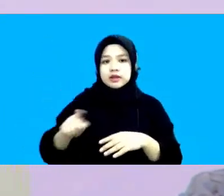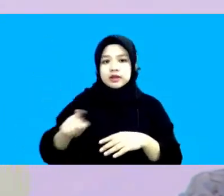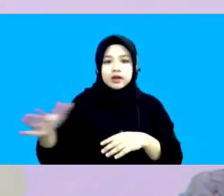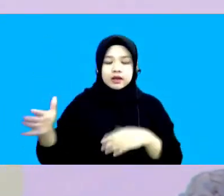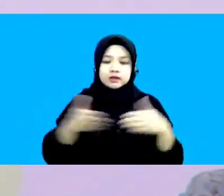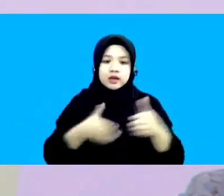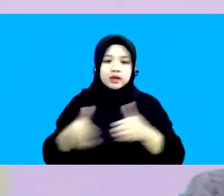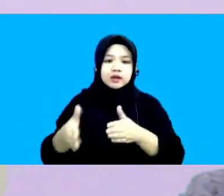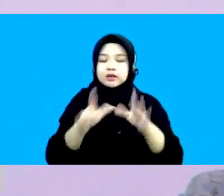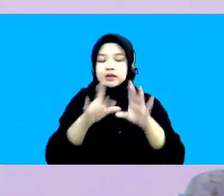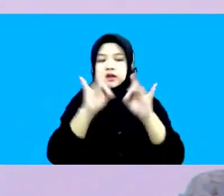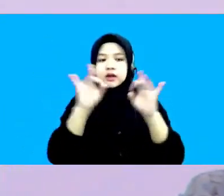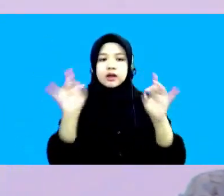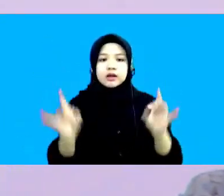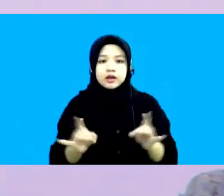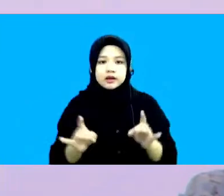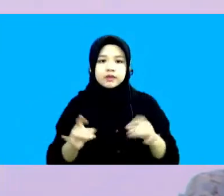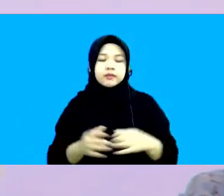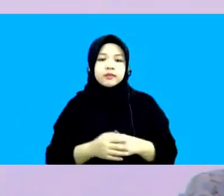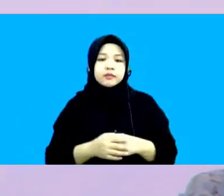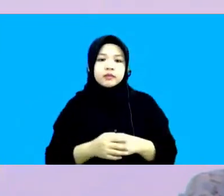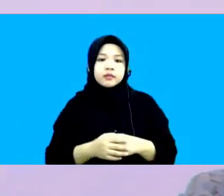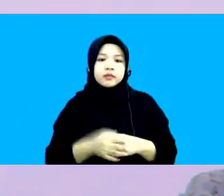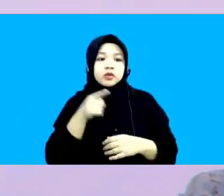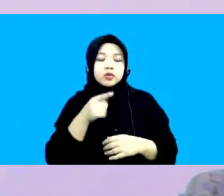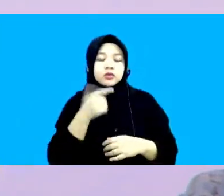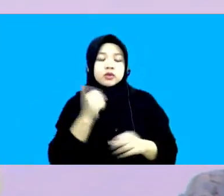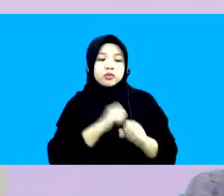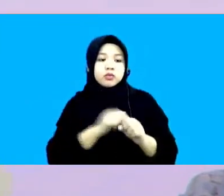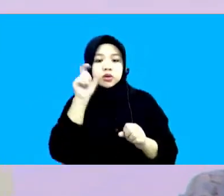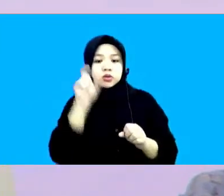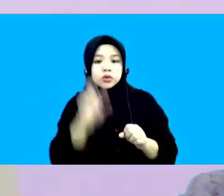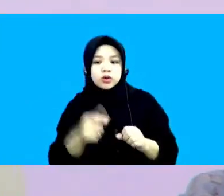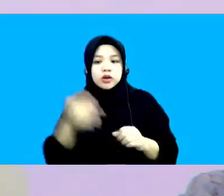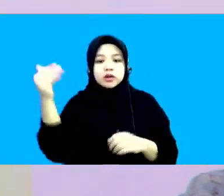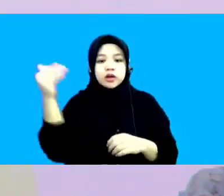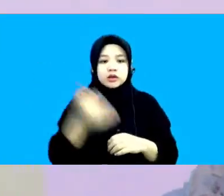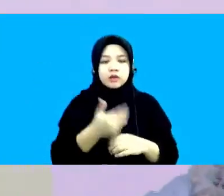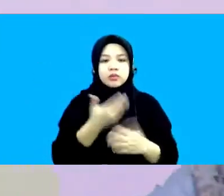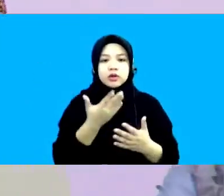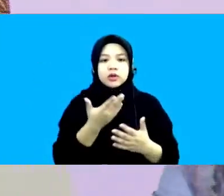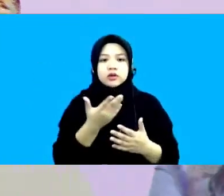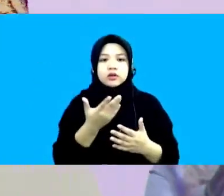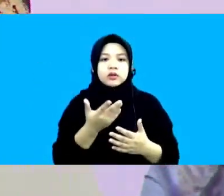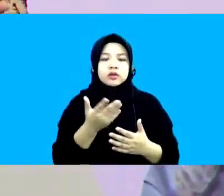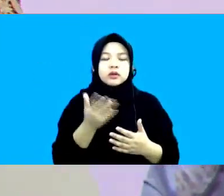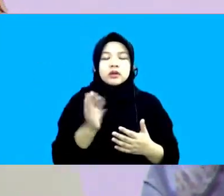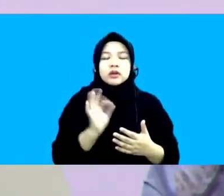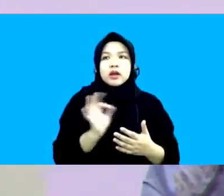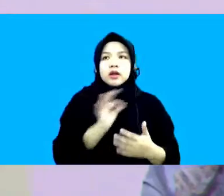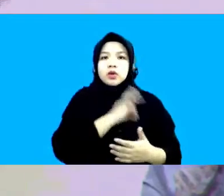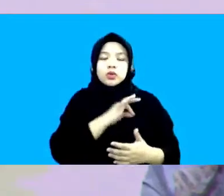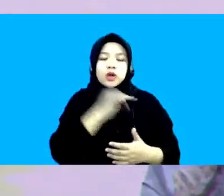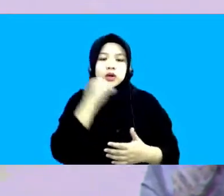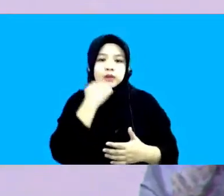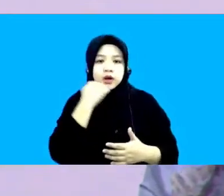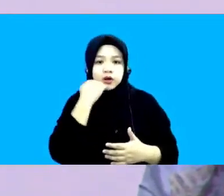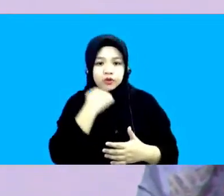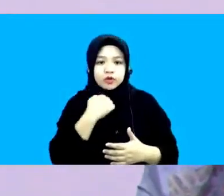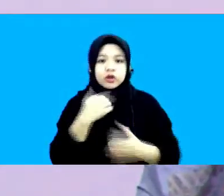the economy somehow has to be interrupted due to the pandemic. But actually, you don't really have